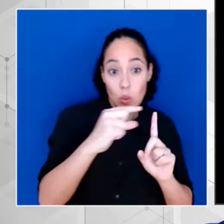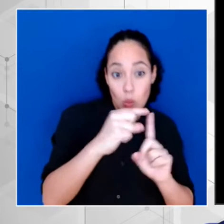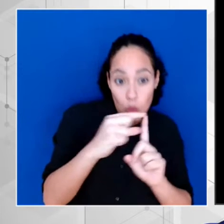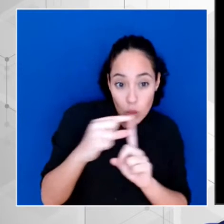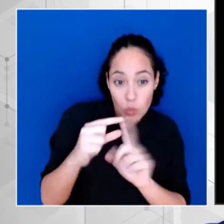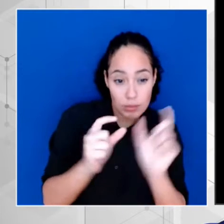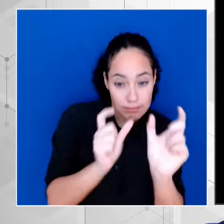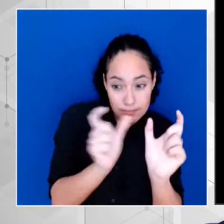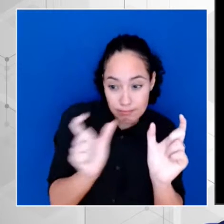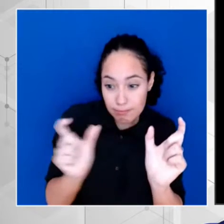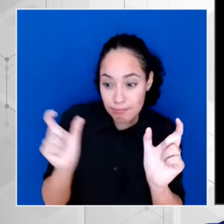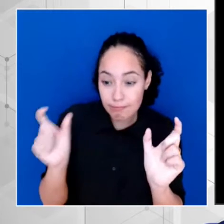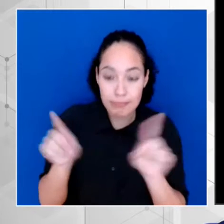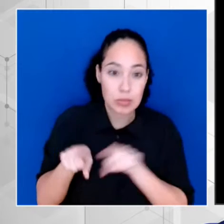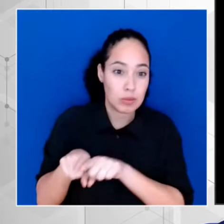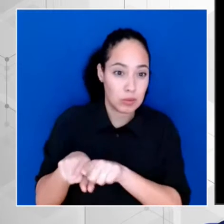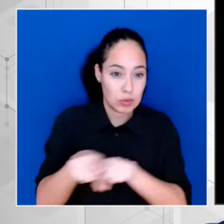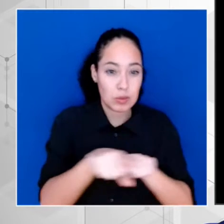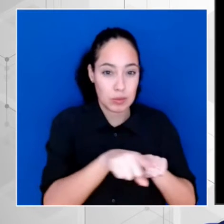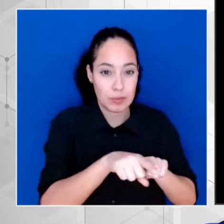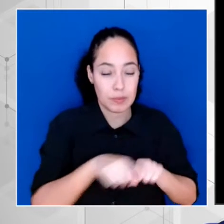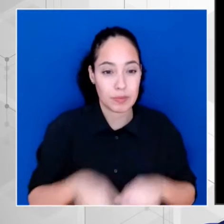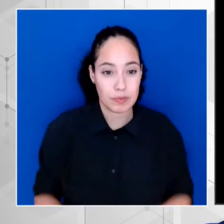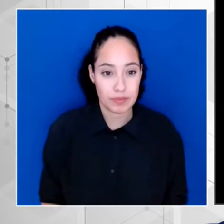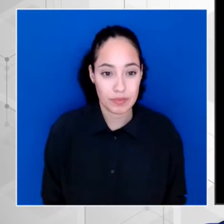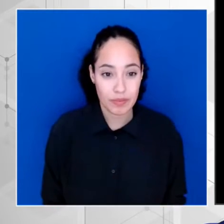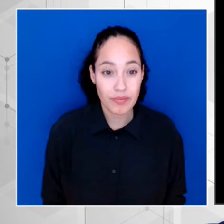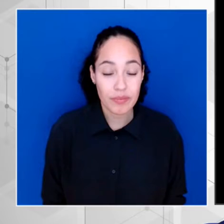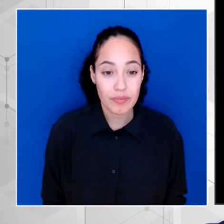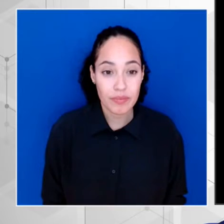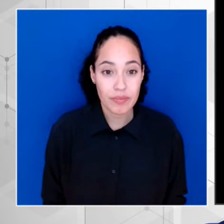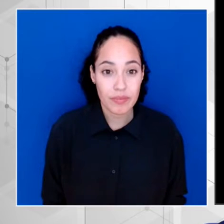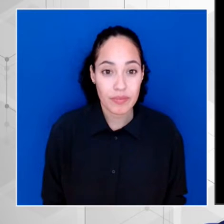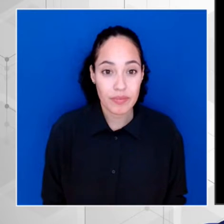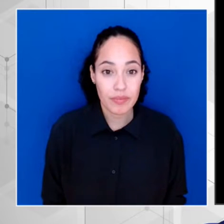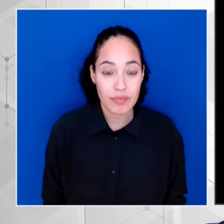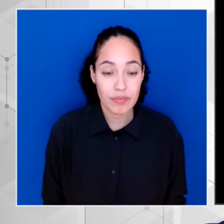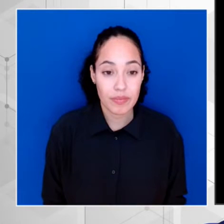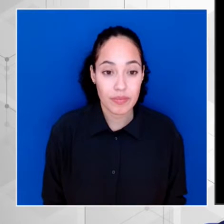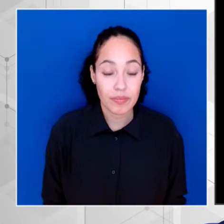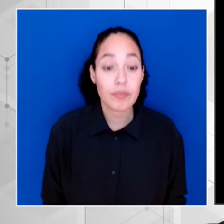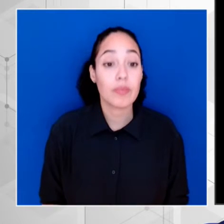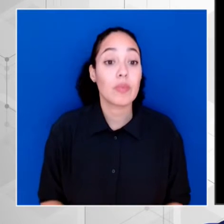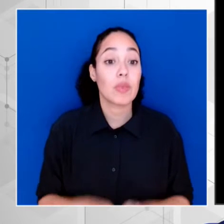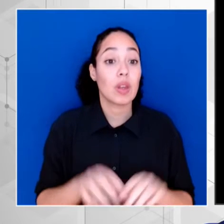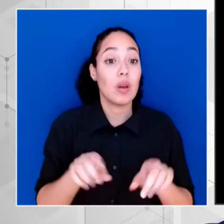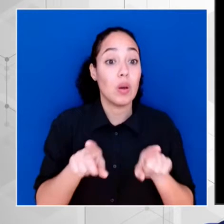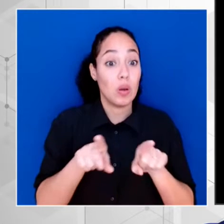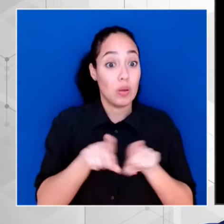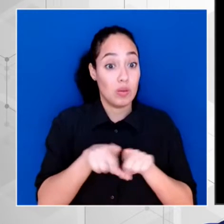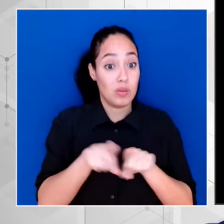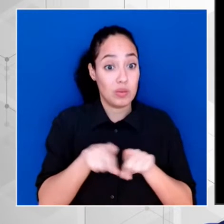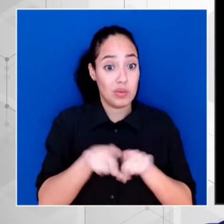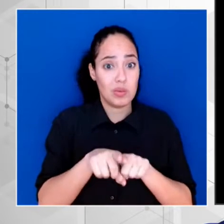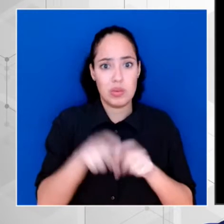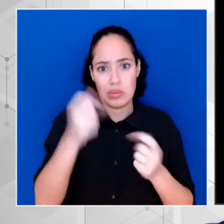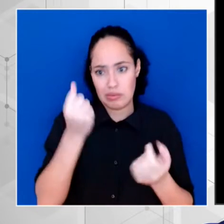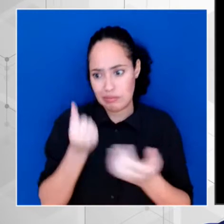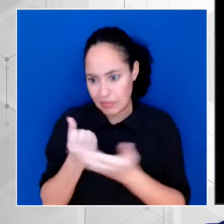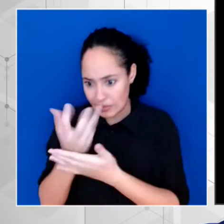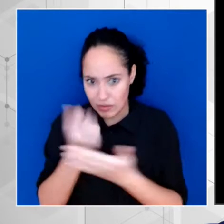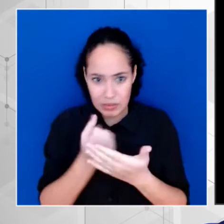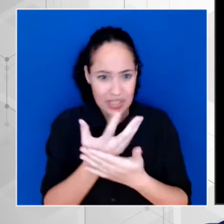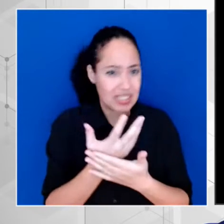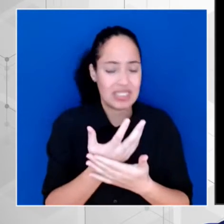Also, help your users avoid information overload and getting lost. Reduce the amount of information to not too much,